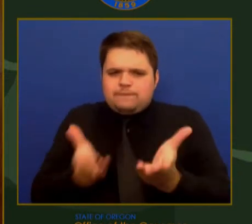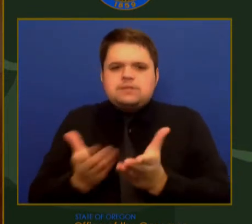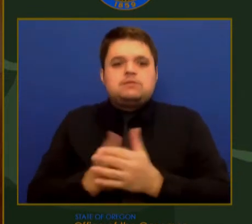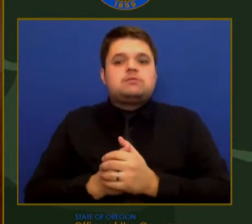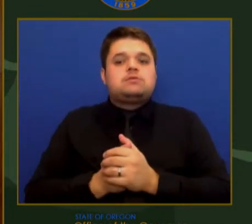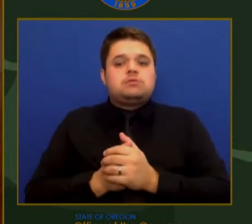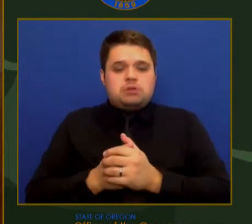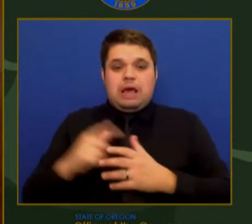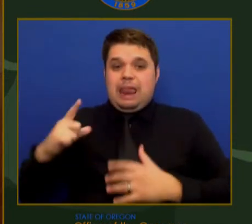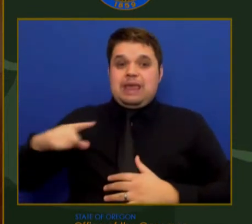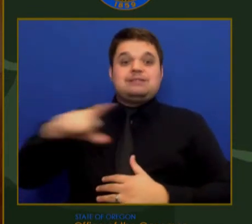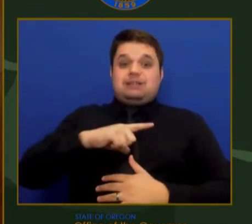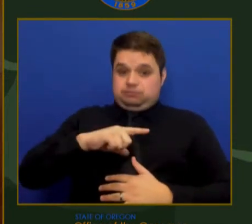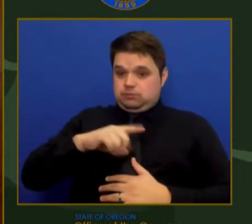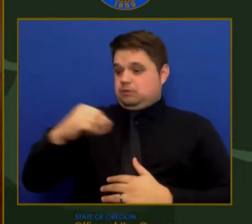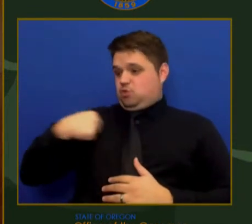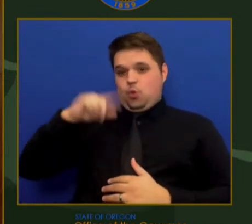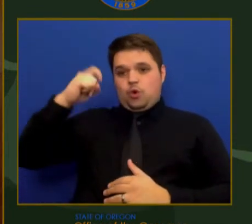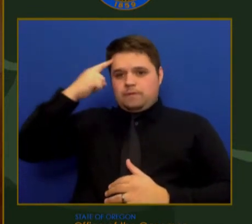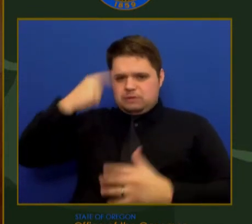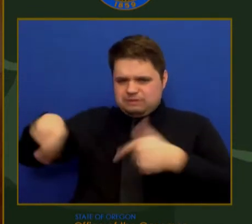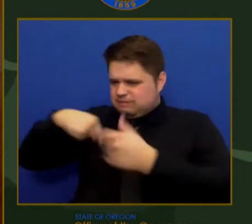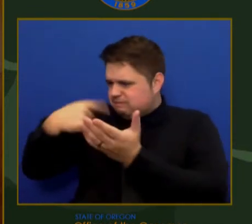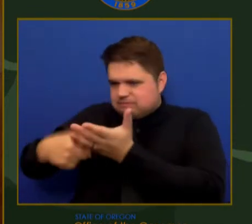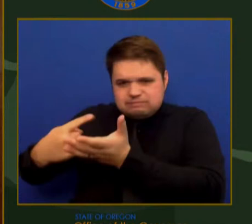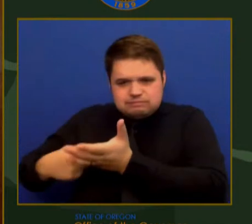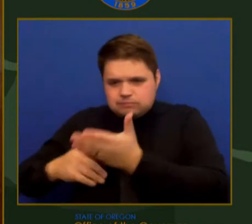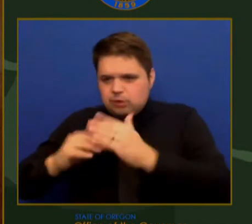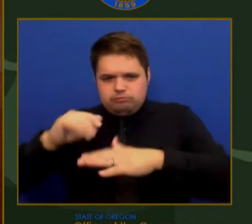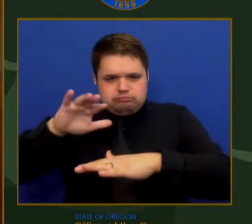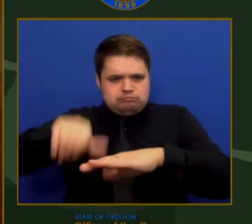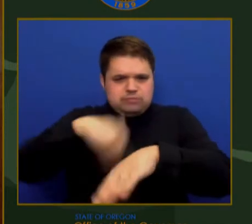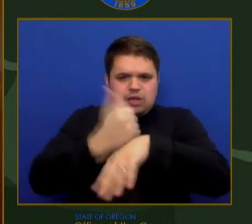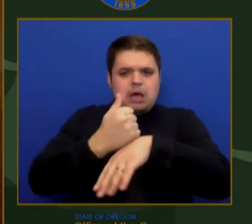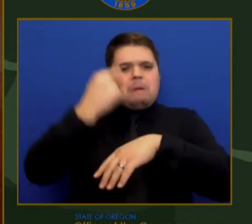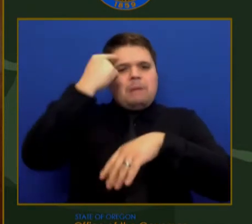investments in behavioral health this year.